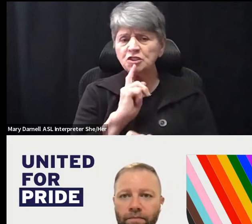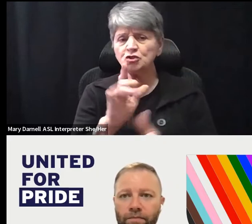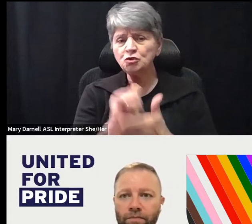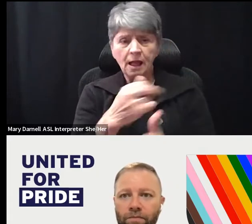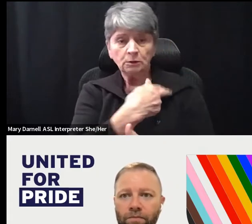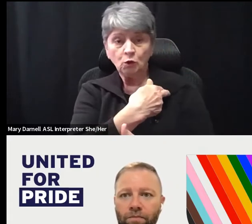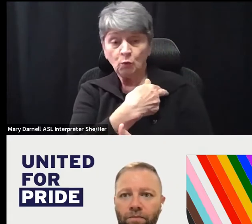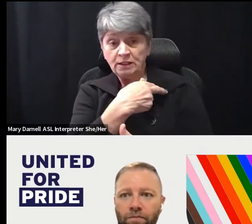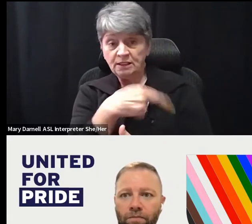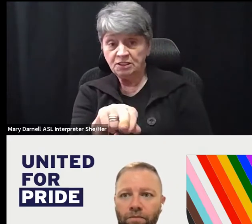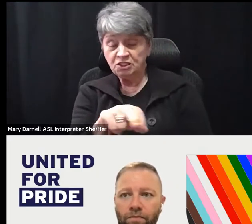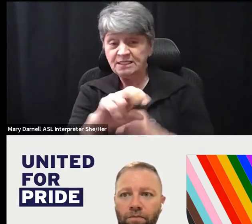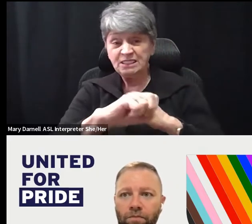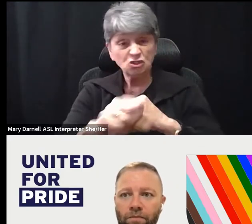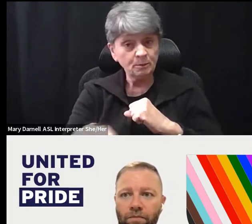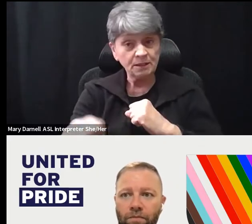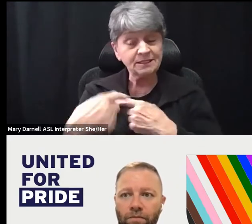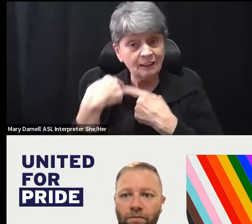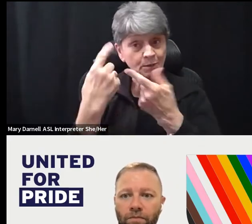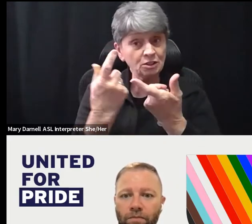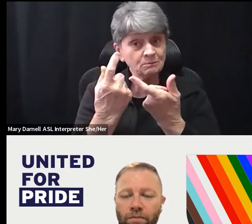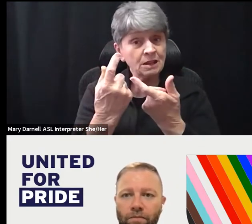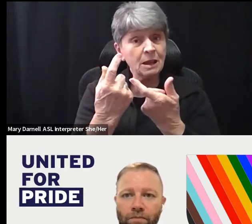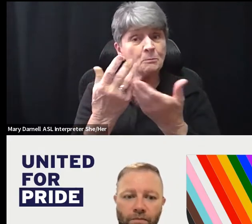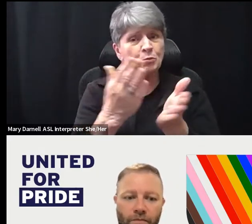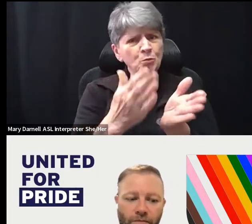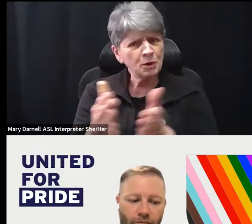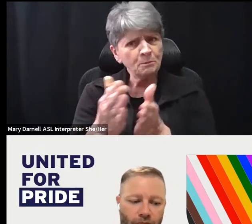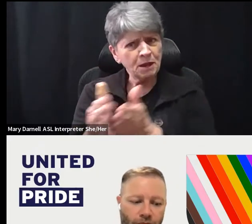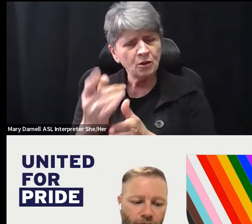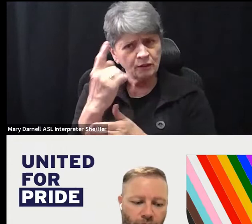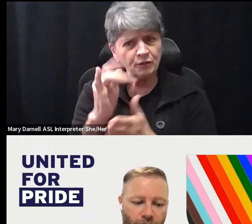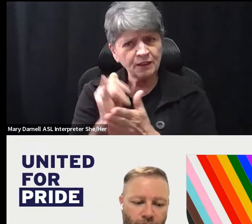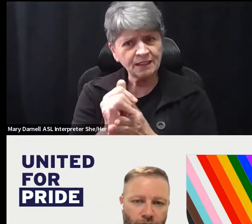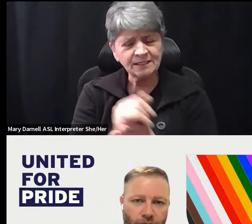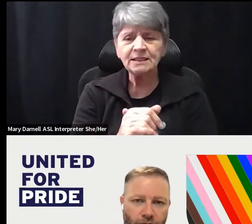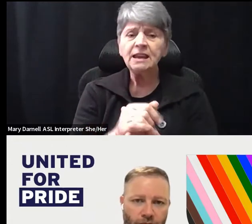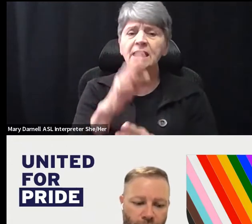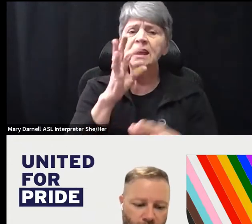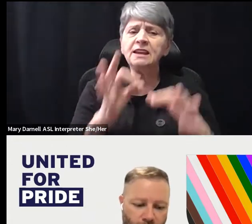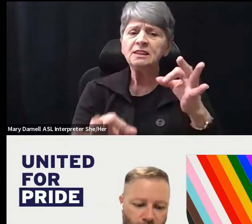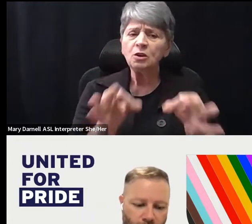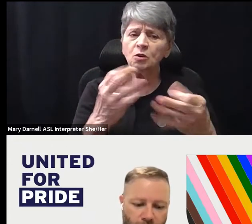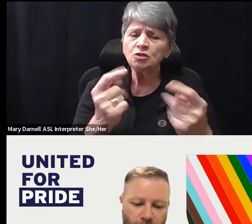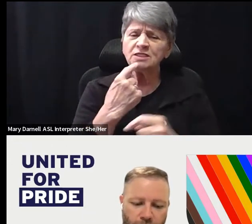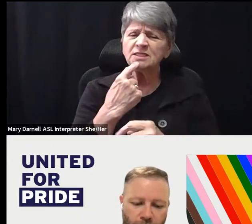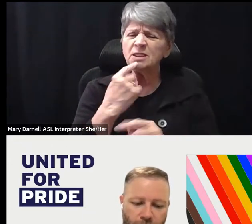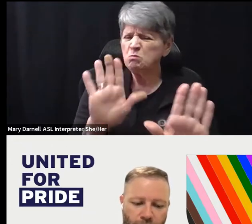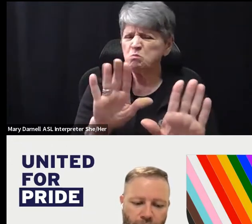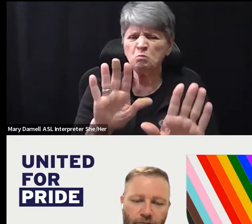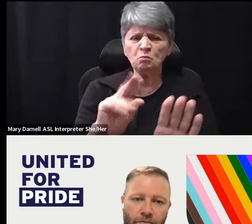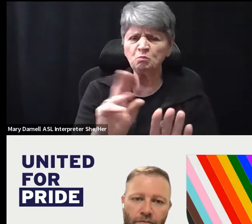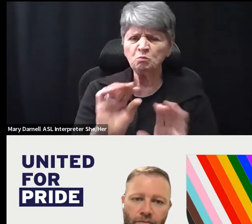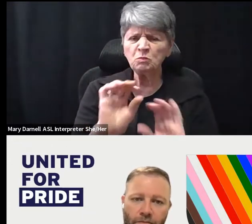laying the groundwork for this for quite a while. But even though the court tried to sort of portray it as just another small step, I think,